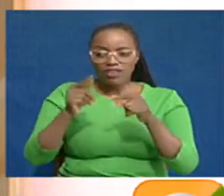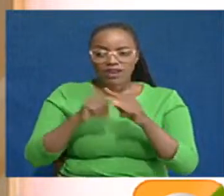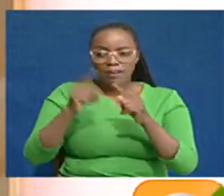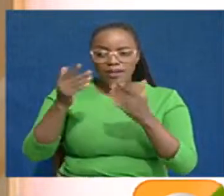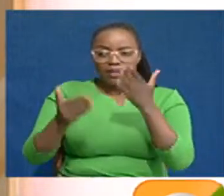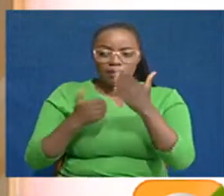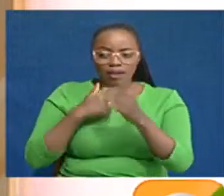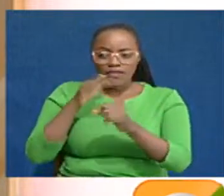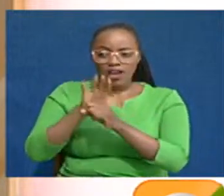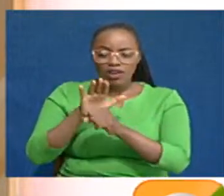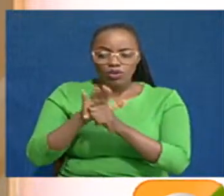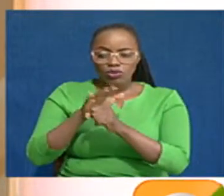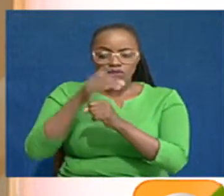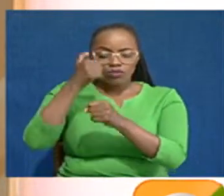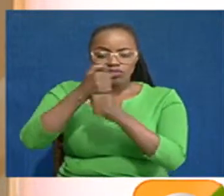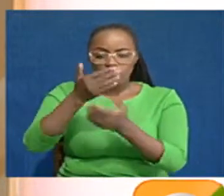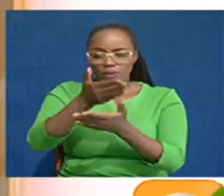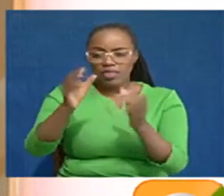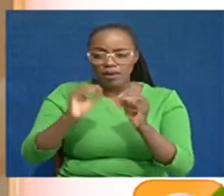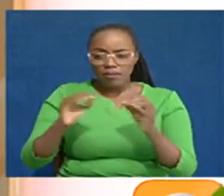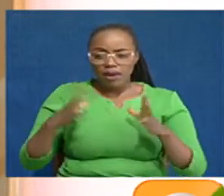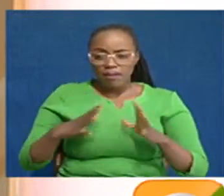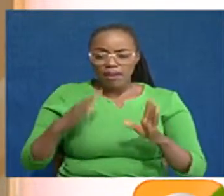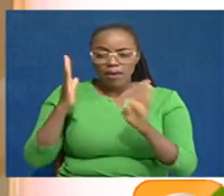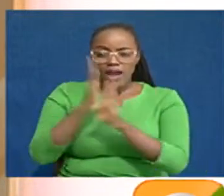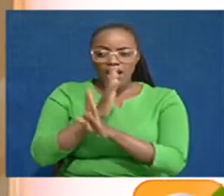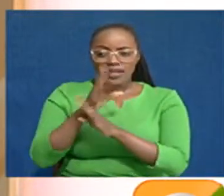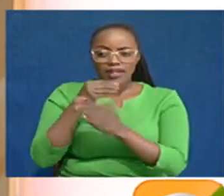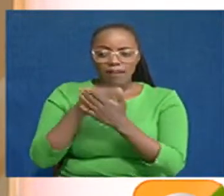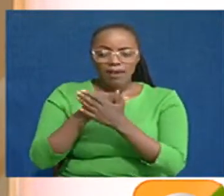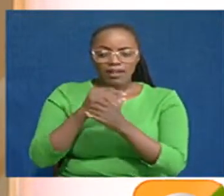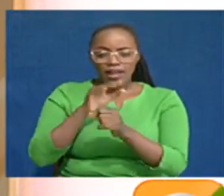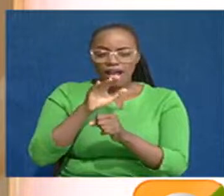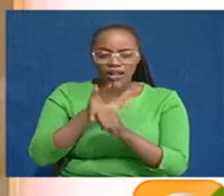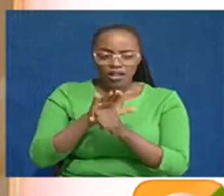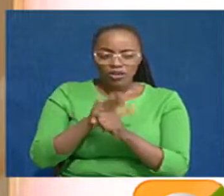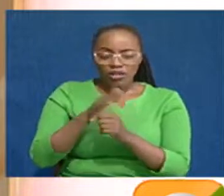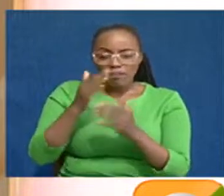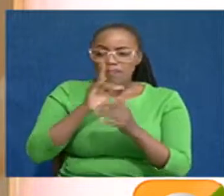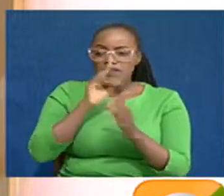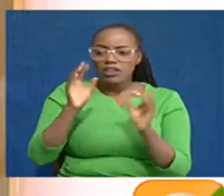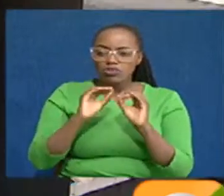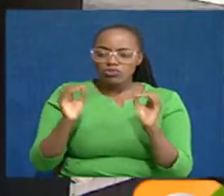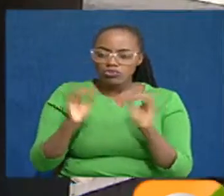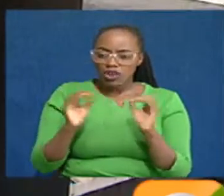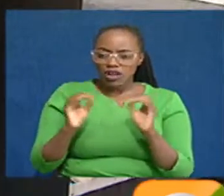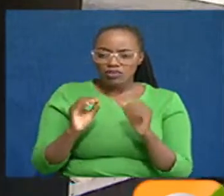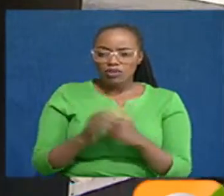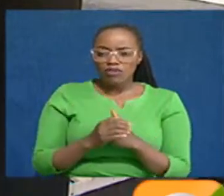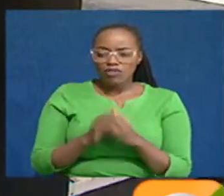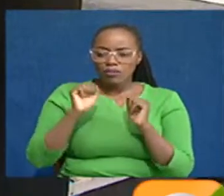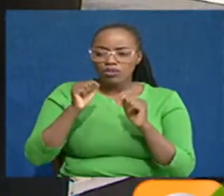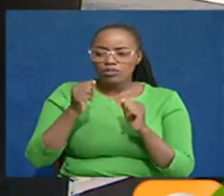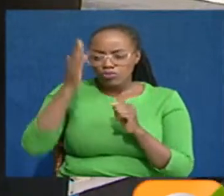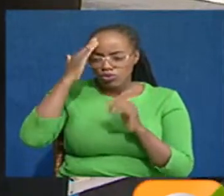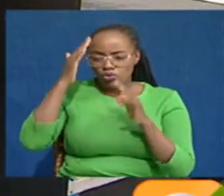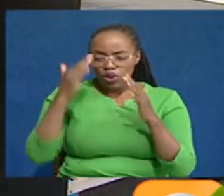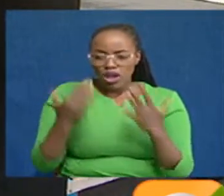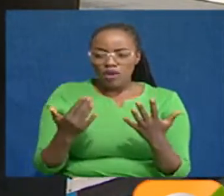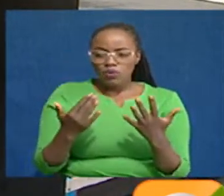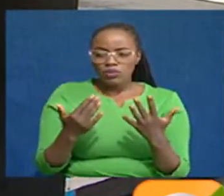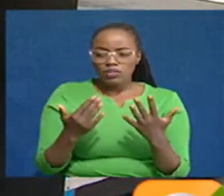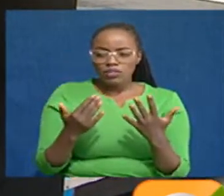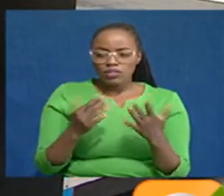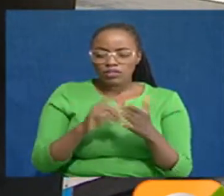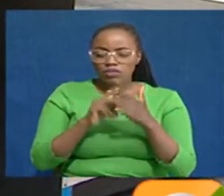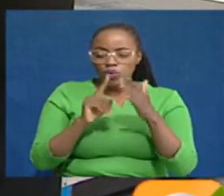there's not too many other jobs out there and people who are hiding a lot of money. I'm not too sure there is. And we might just have to contend with that. How can we establish